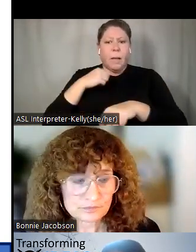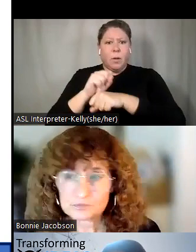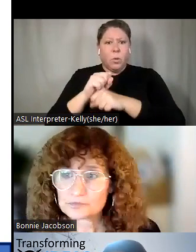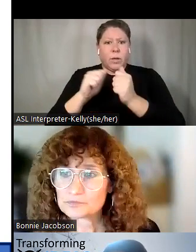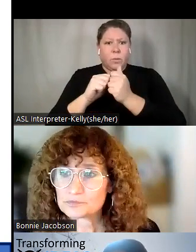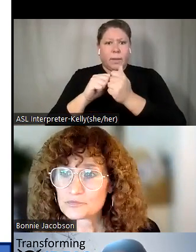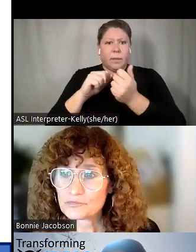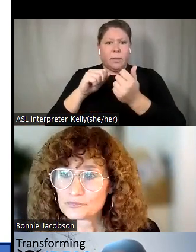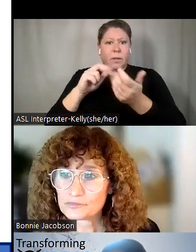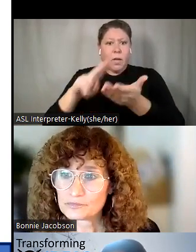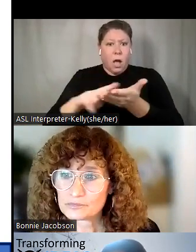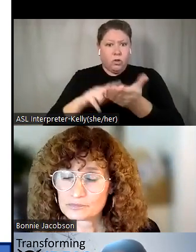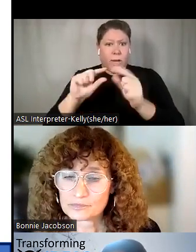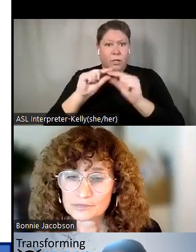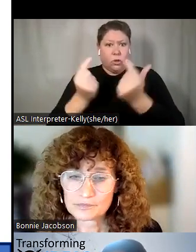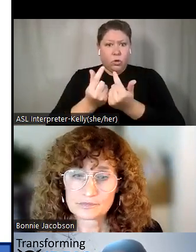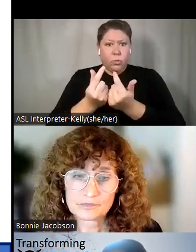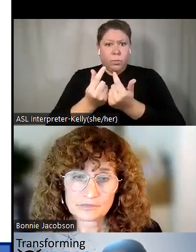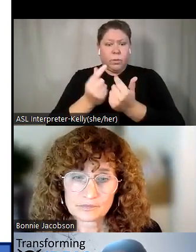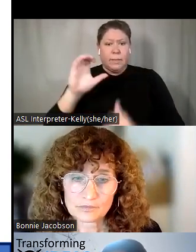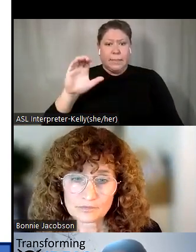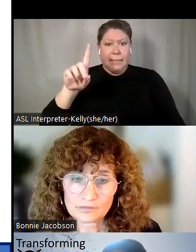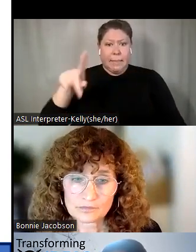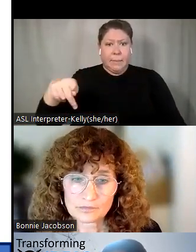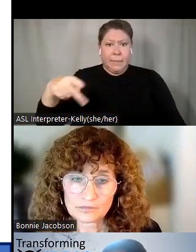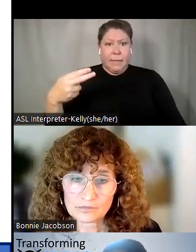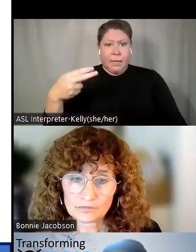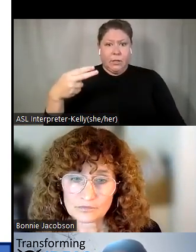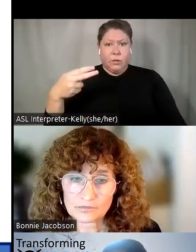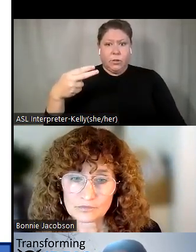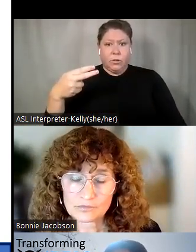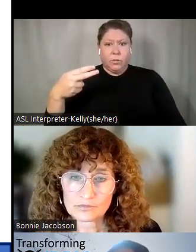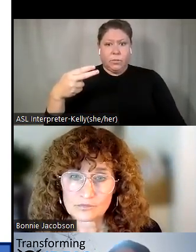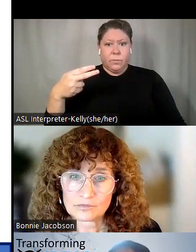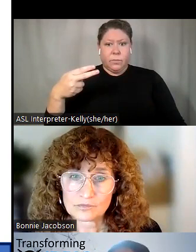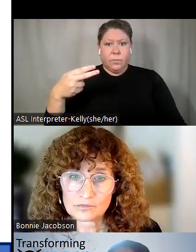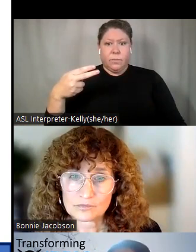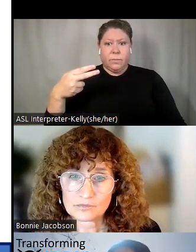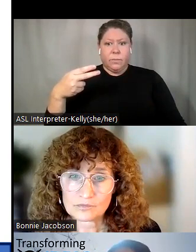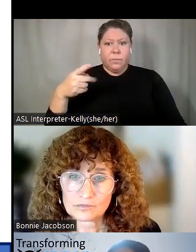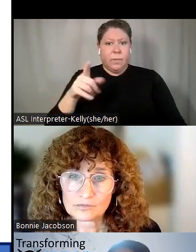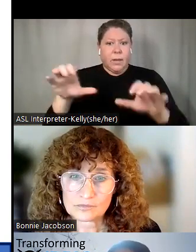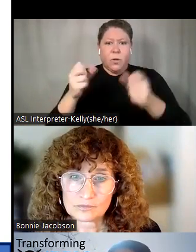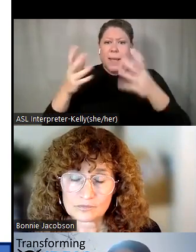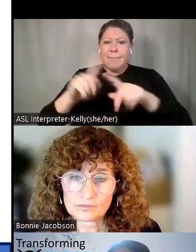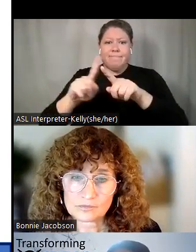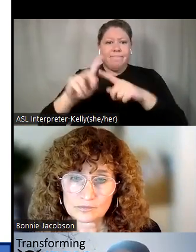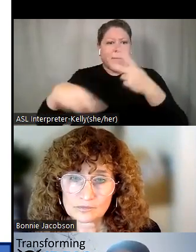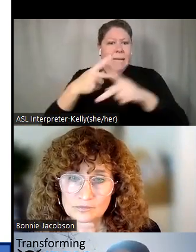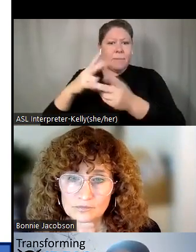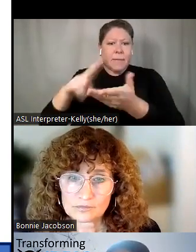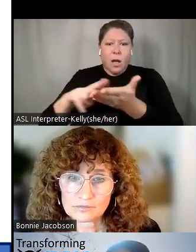group within CDPH, and we've looked at like they do many different types of contracts, from competitive